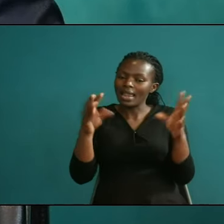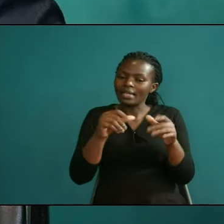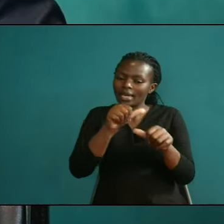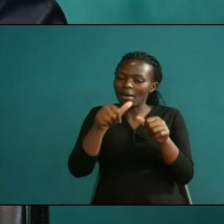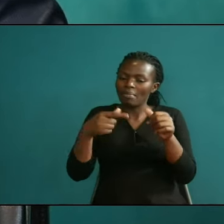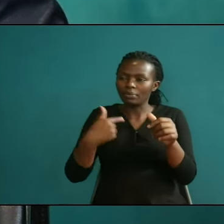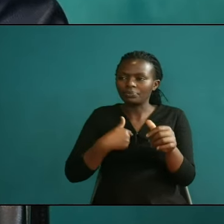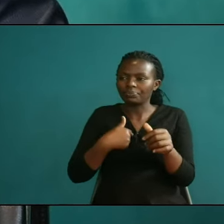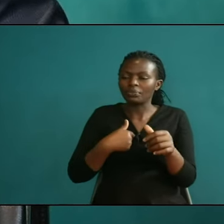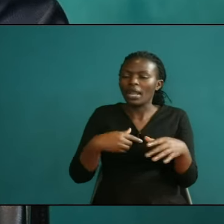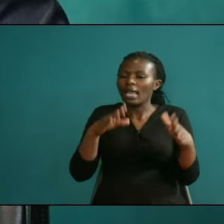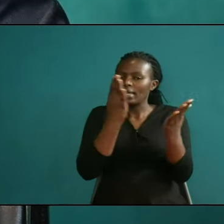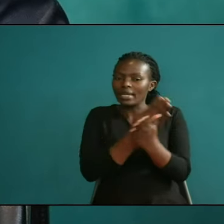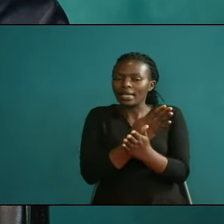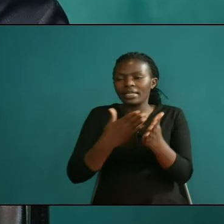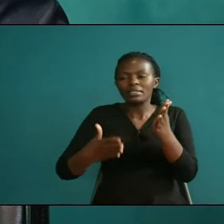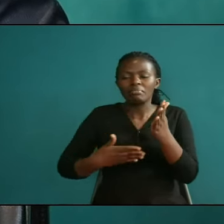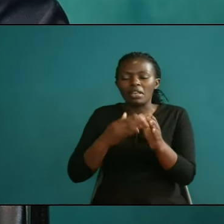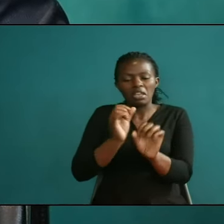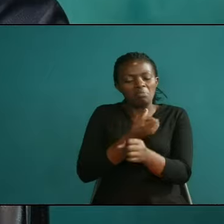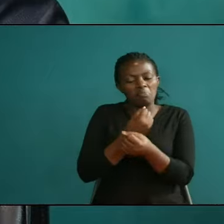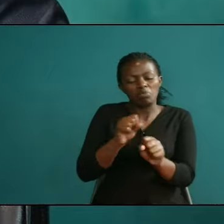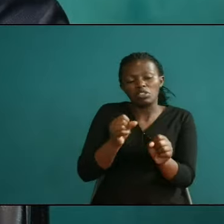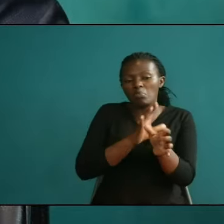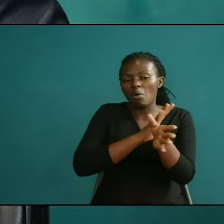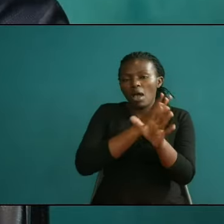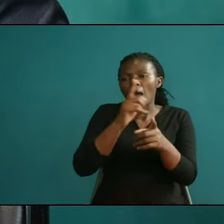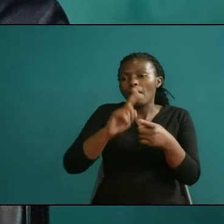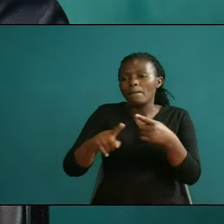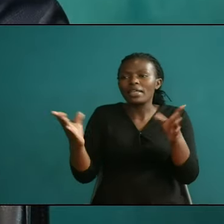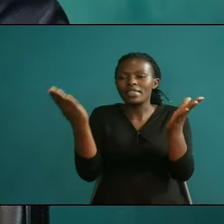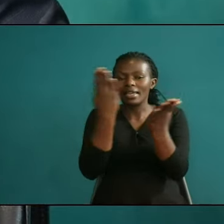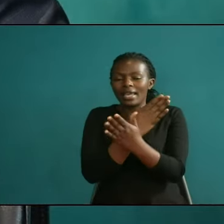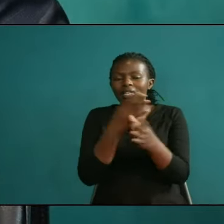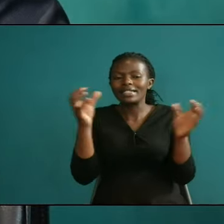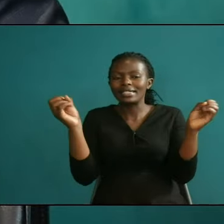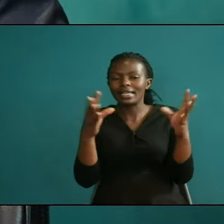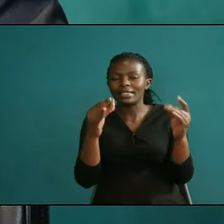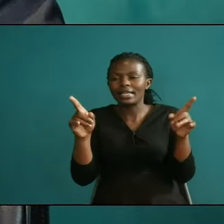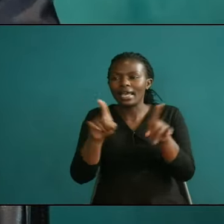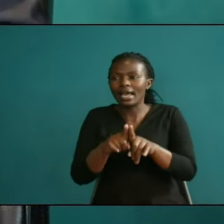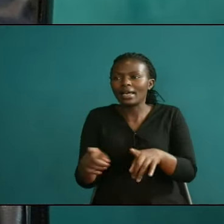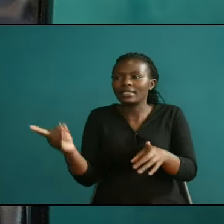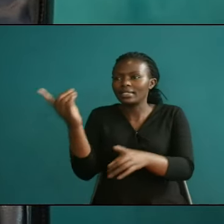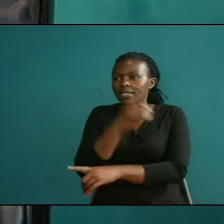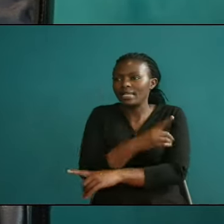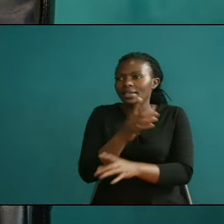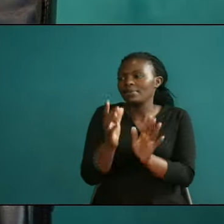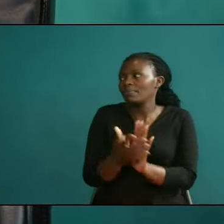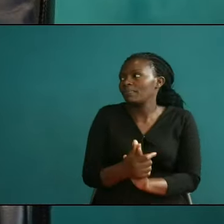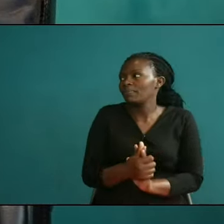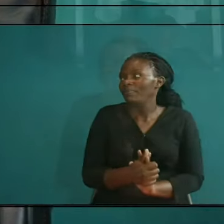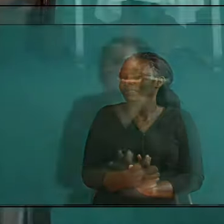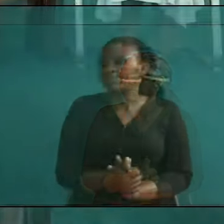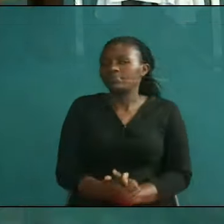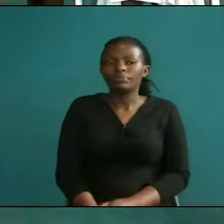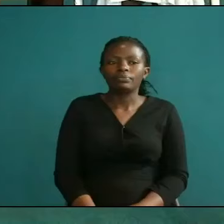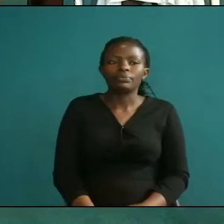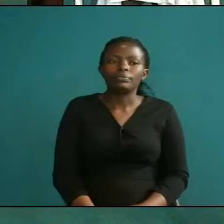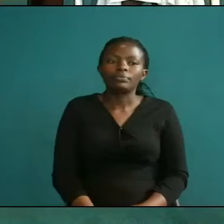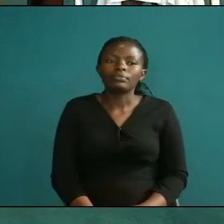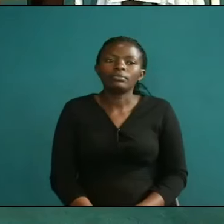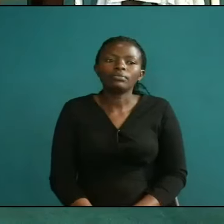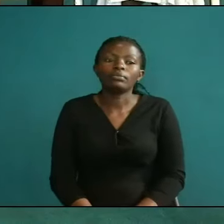my darkness shall not hide from you, but the night shines as the day. The darkness and the light are both alike to you." So what do